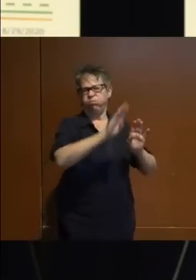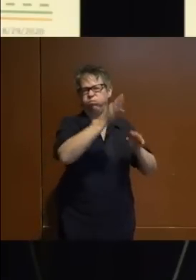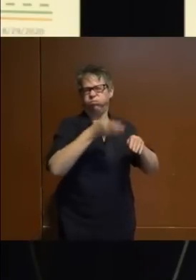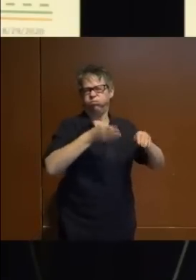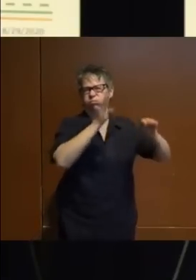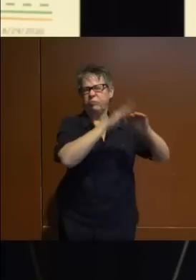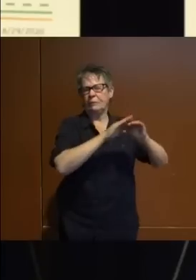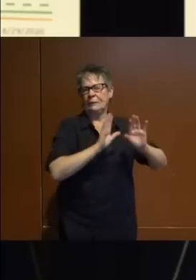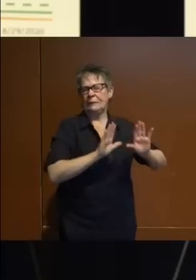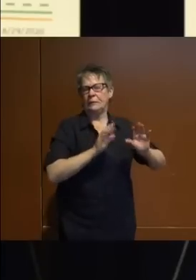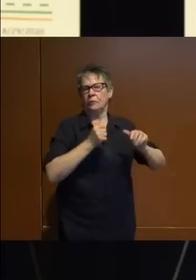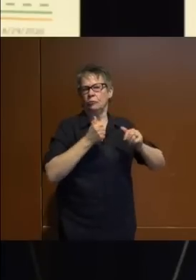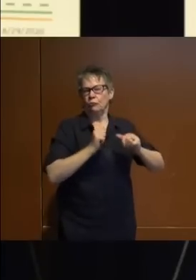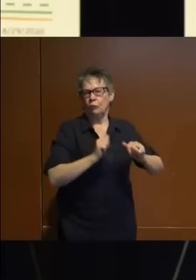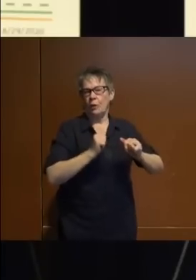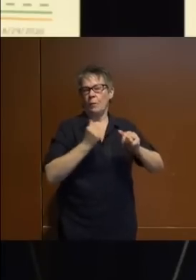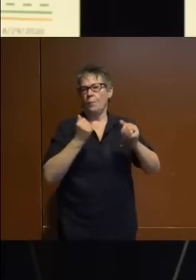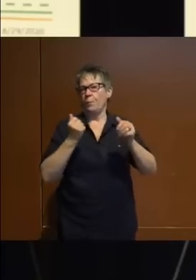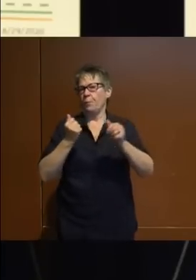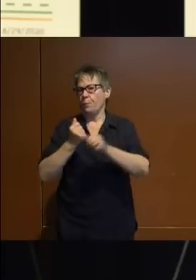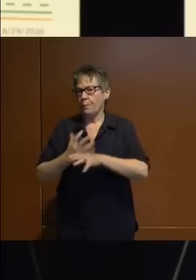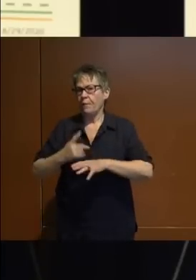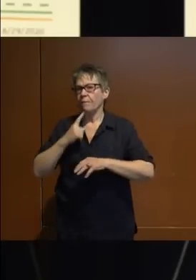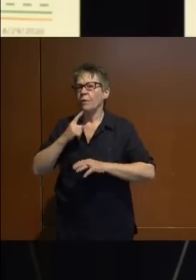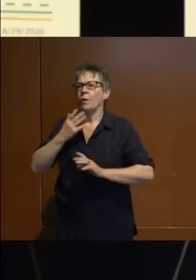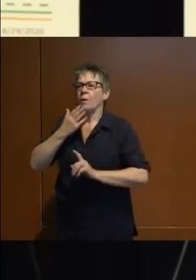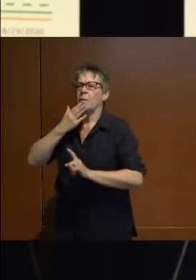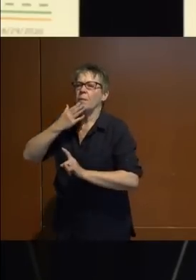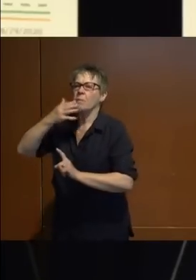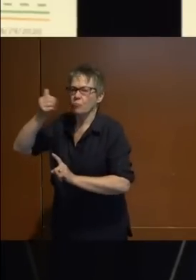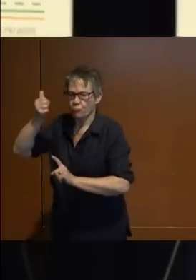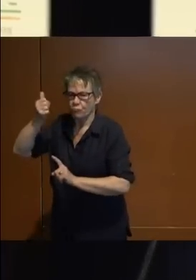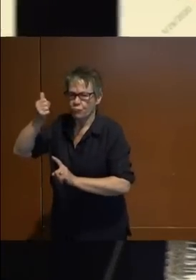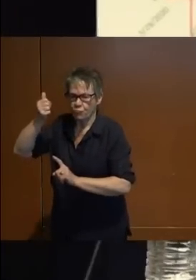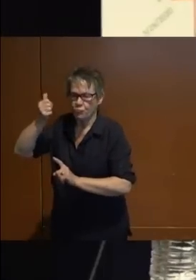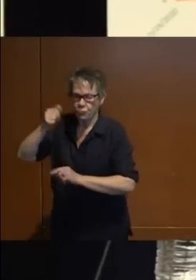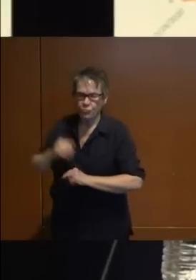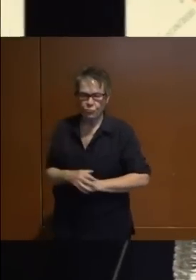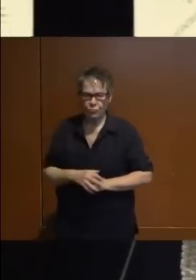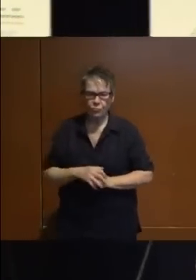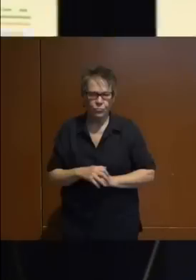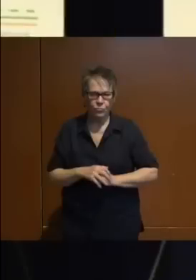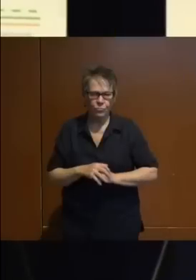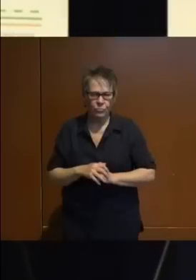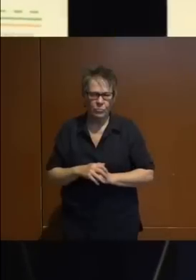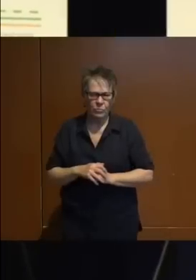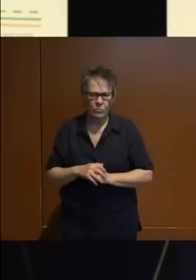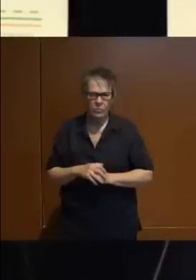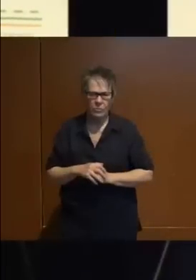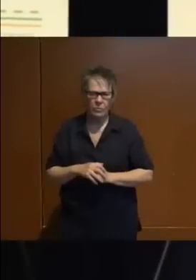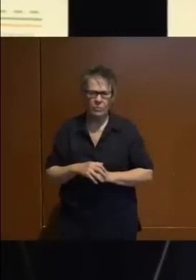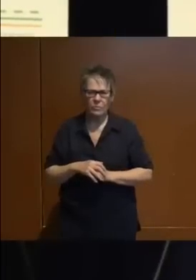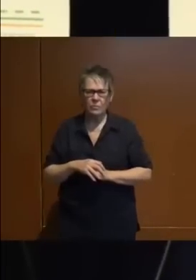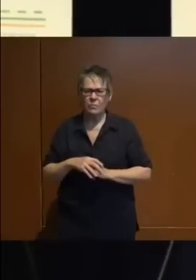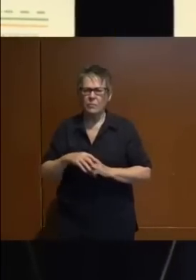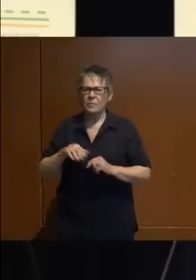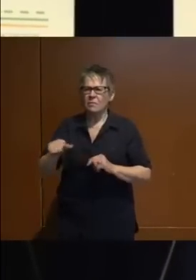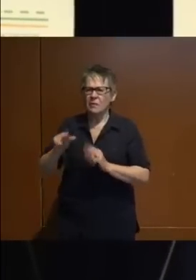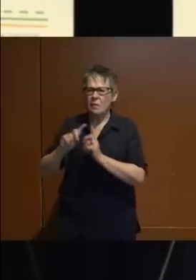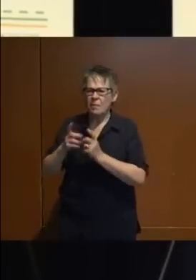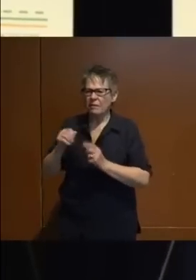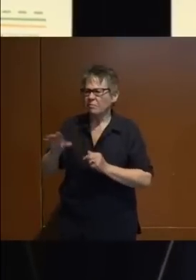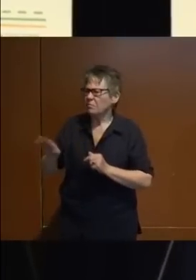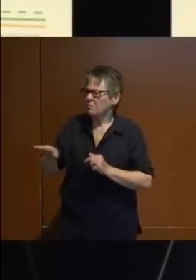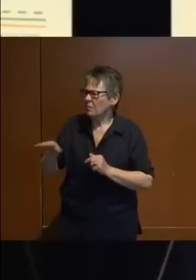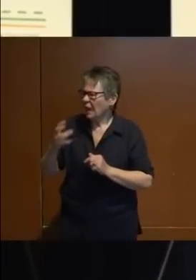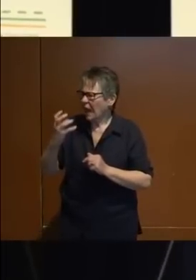ahead to make sure if we need it, we will know about it. How about anesthesia? We have, even in a hospital, if